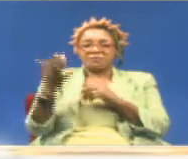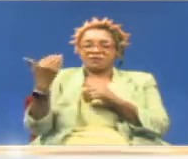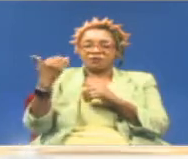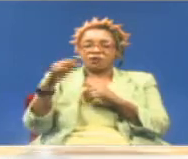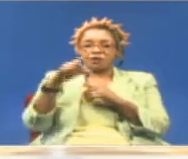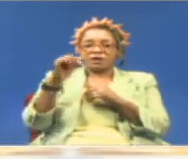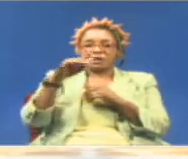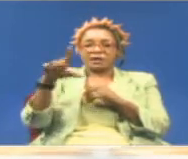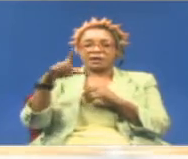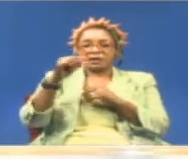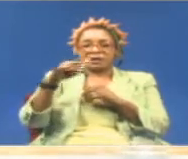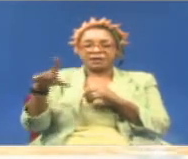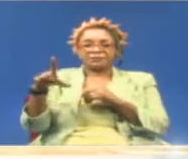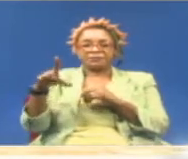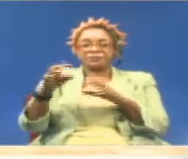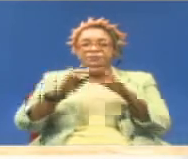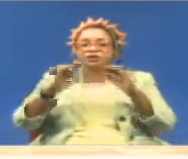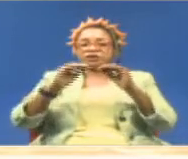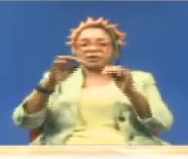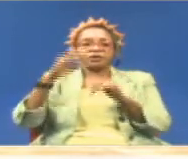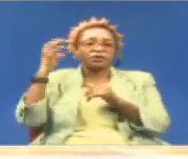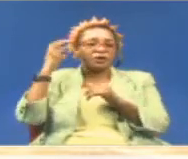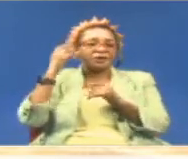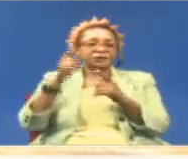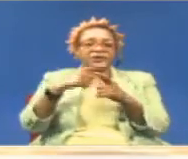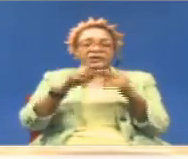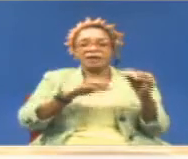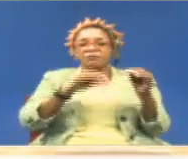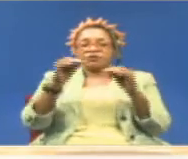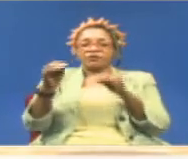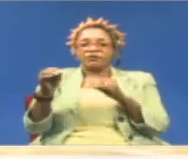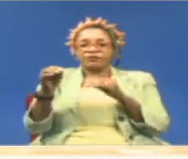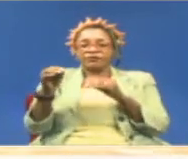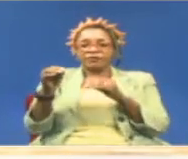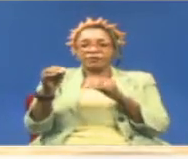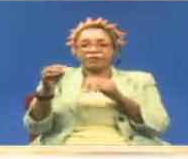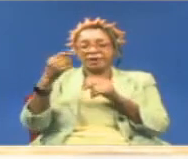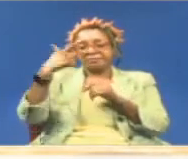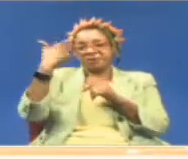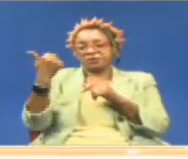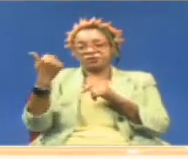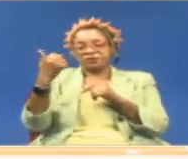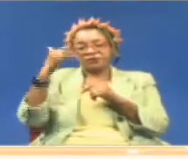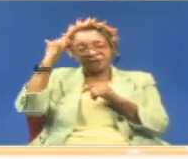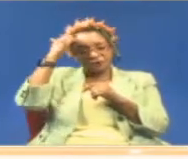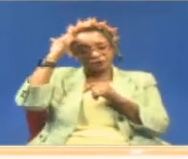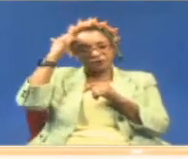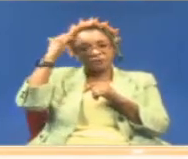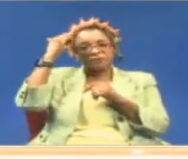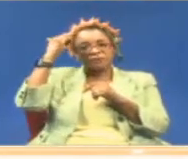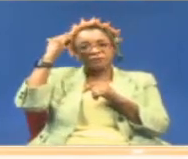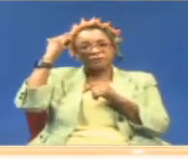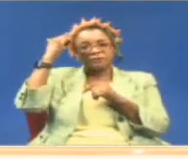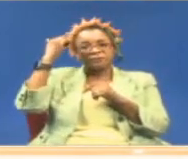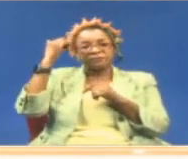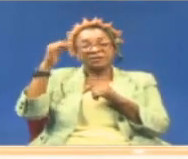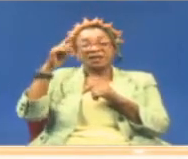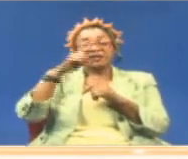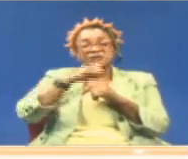Kilgil Training College. Then nimeenda kwingine juu ya maneno ya masomo. The race was so